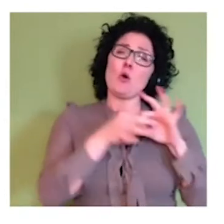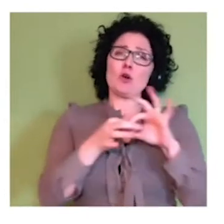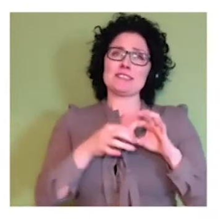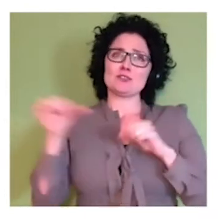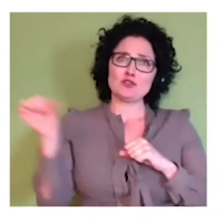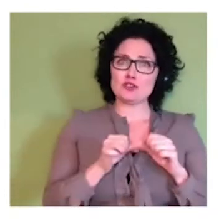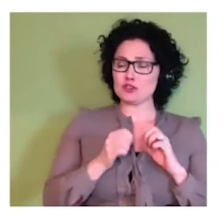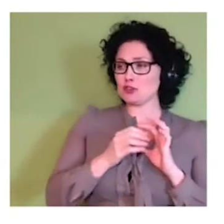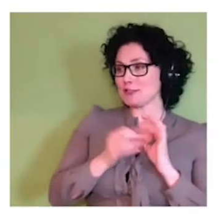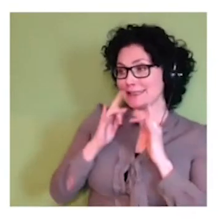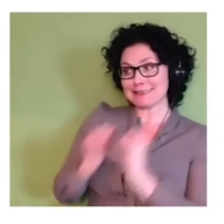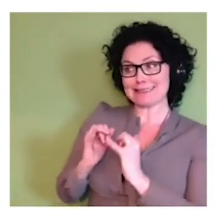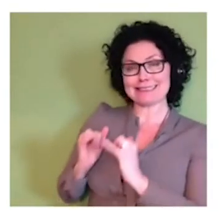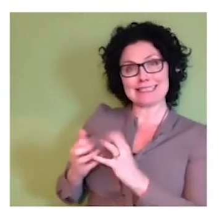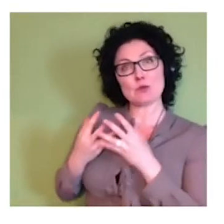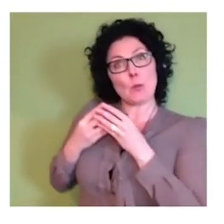people.